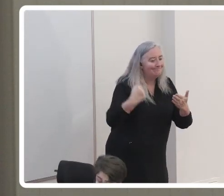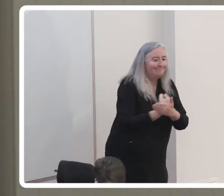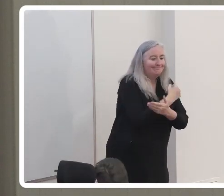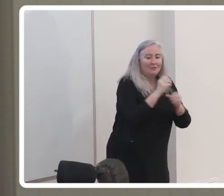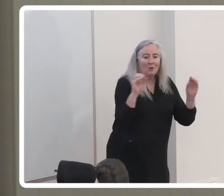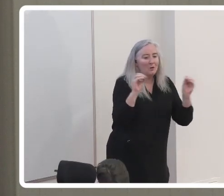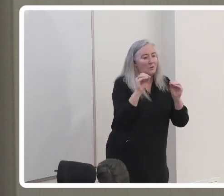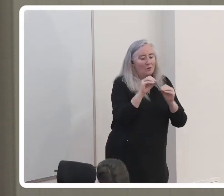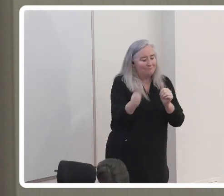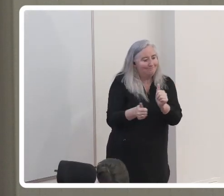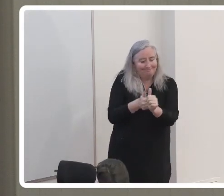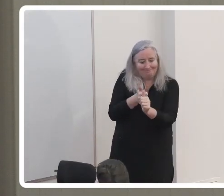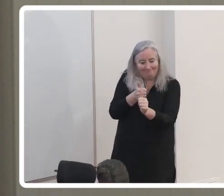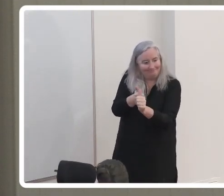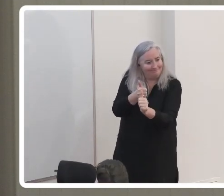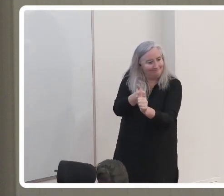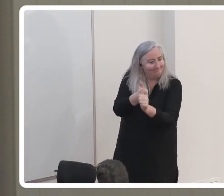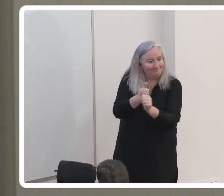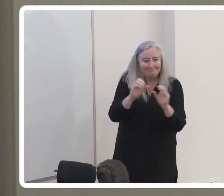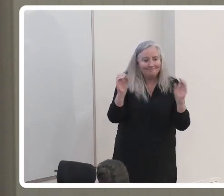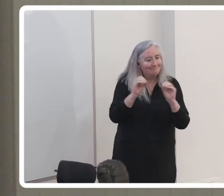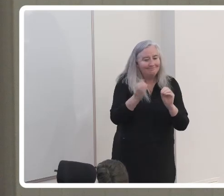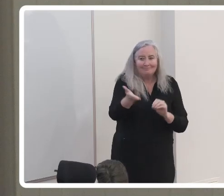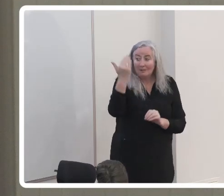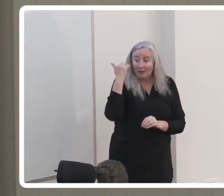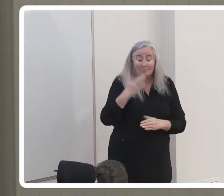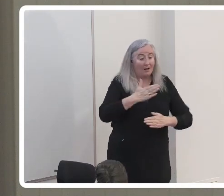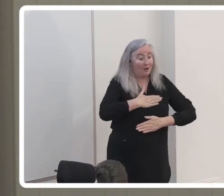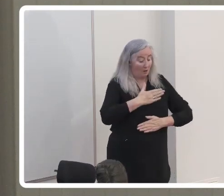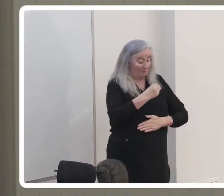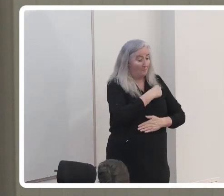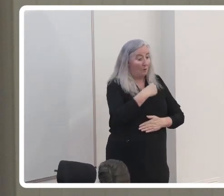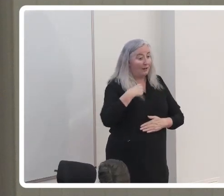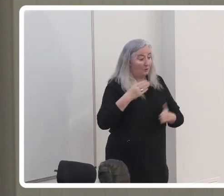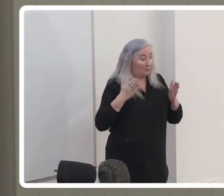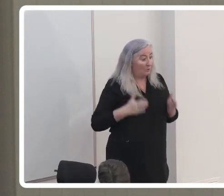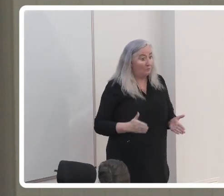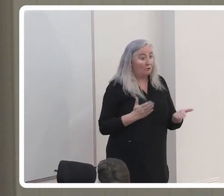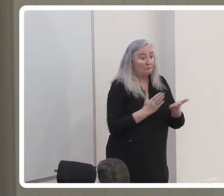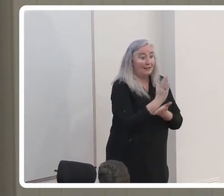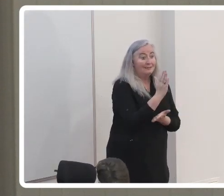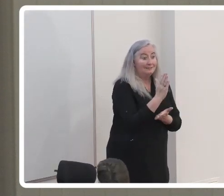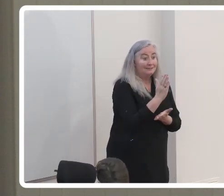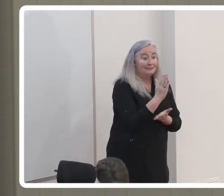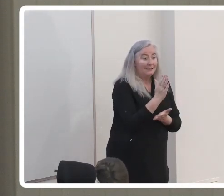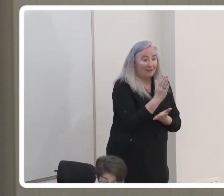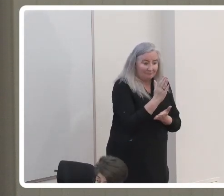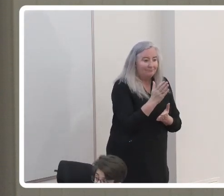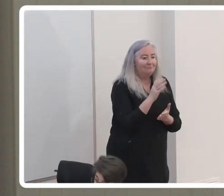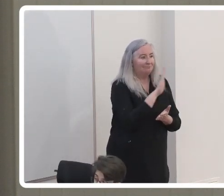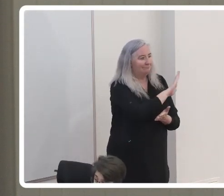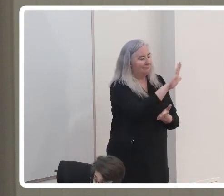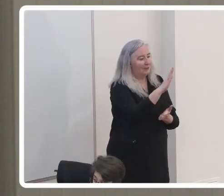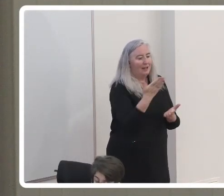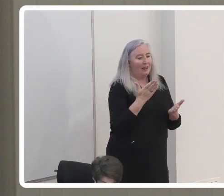in the human rights sector. Back then, at least in Poland, human rights processes seemed reserved mainly for human